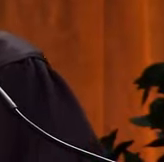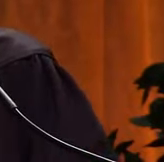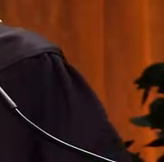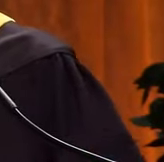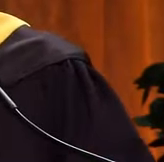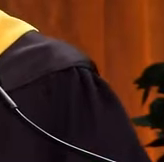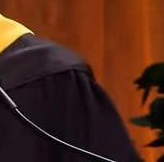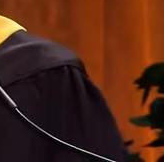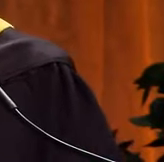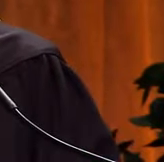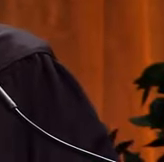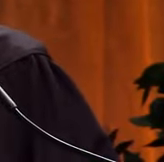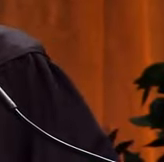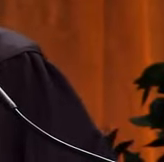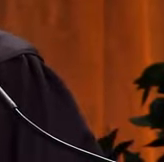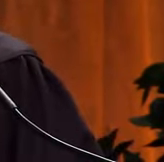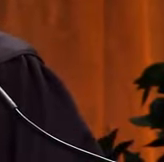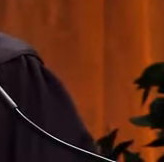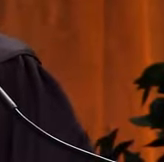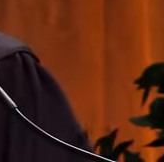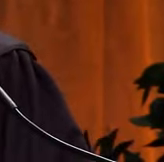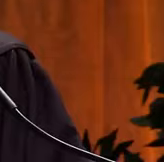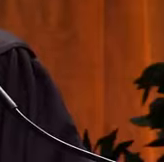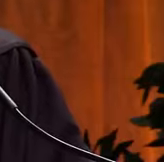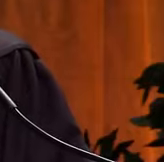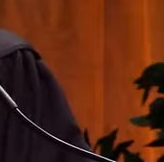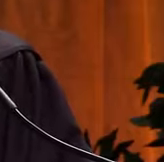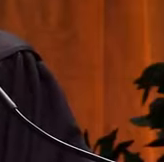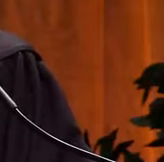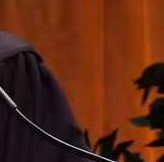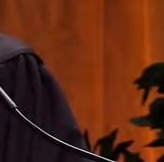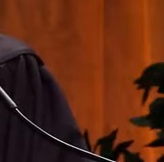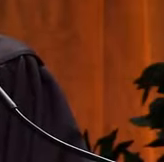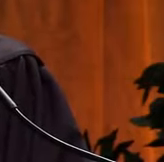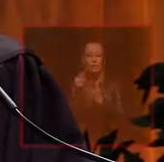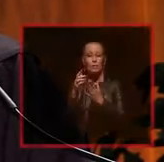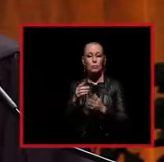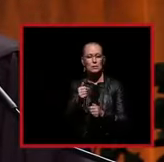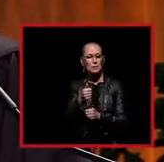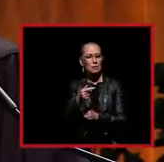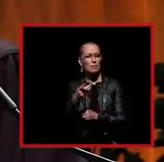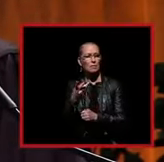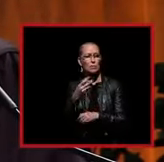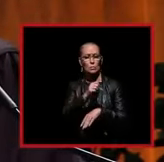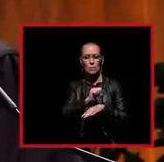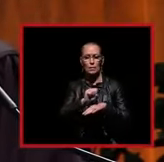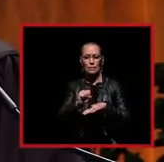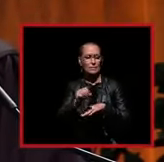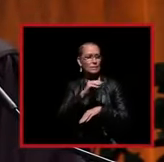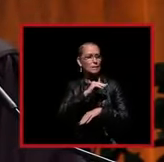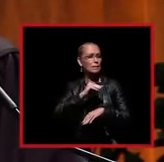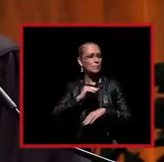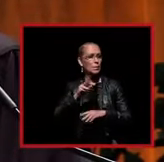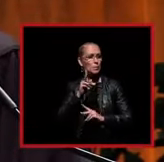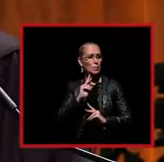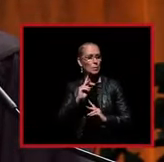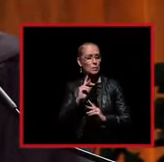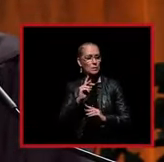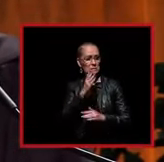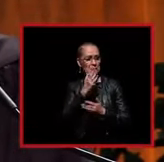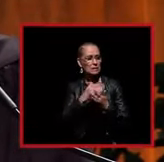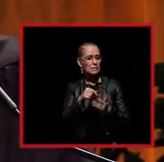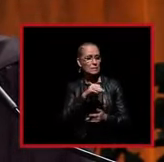You may notice this evening that some of our graduates, a few of the stage member party, and some of the